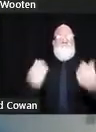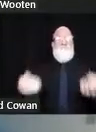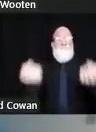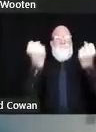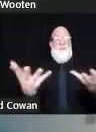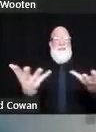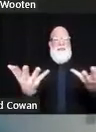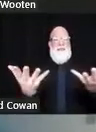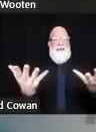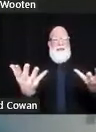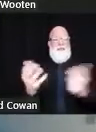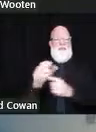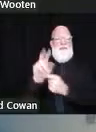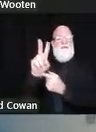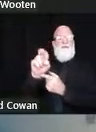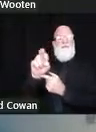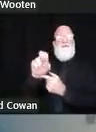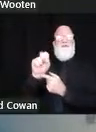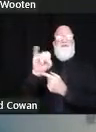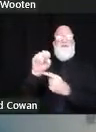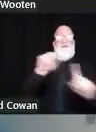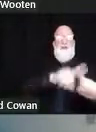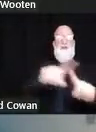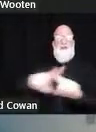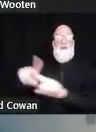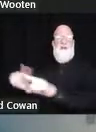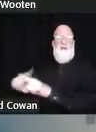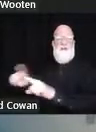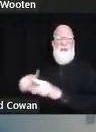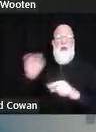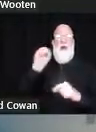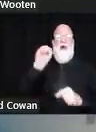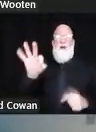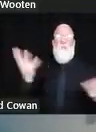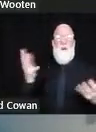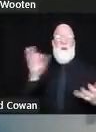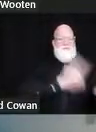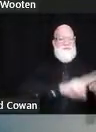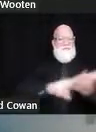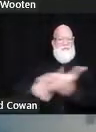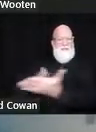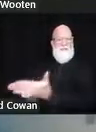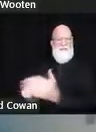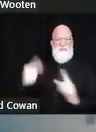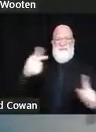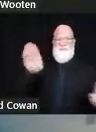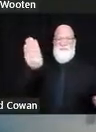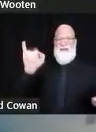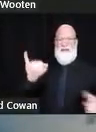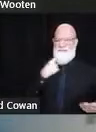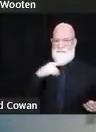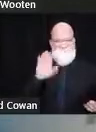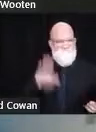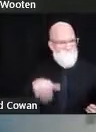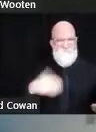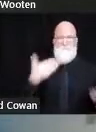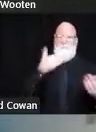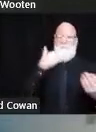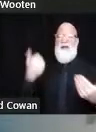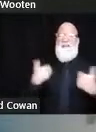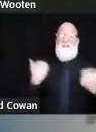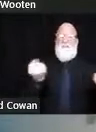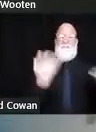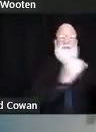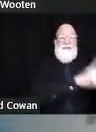told us it's better to have the compendium of all their signatures so the request has already been added so by the translative property you're really comparing it